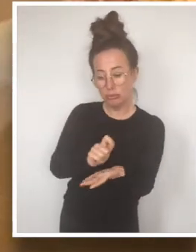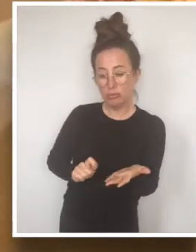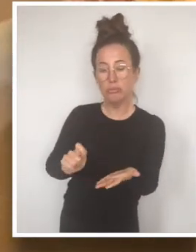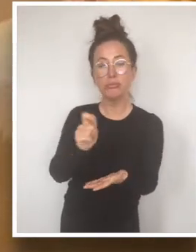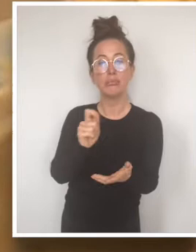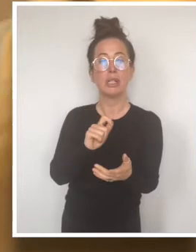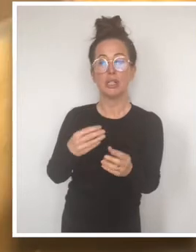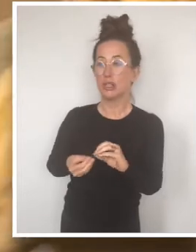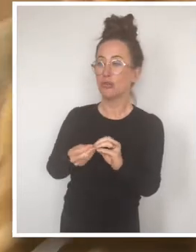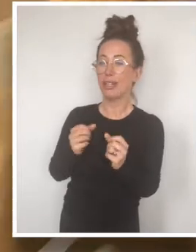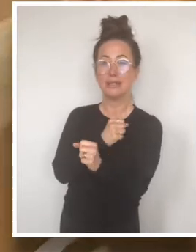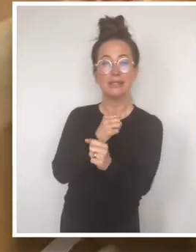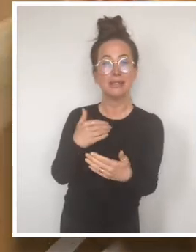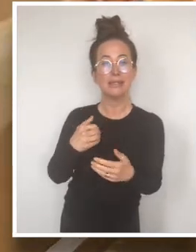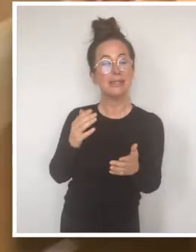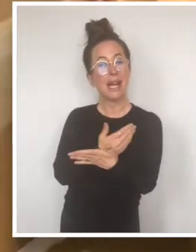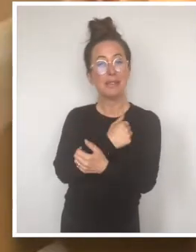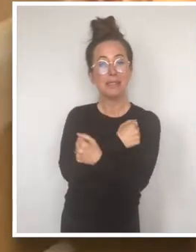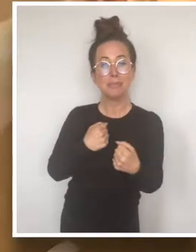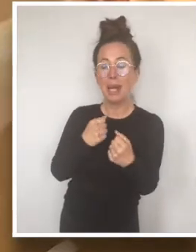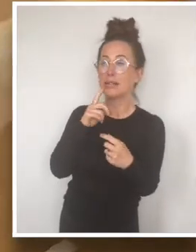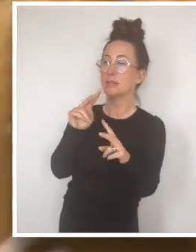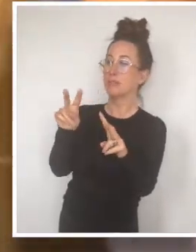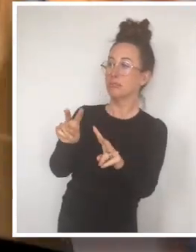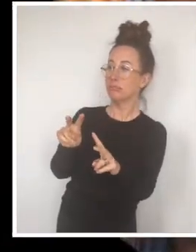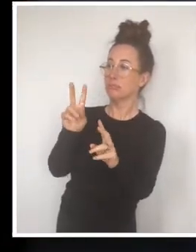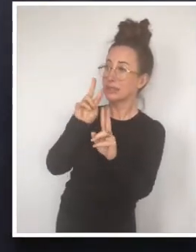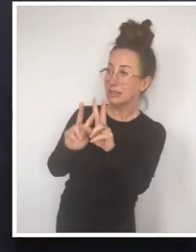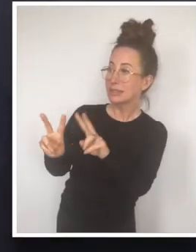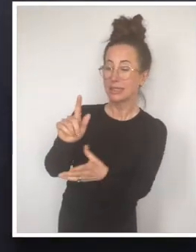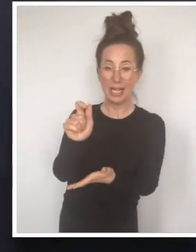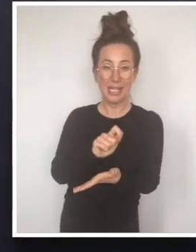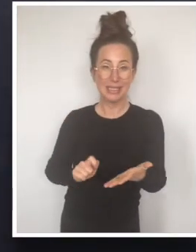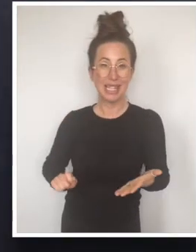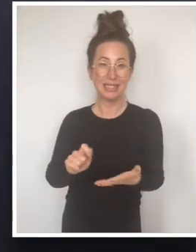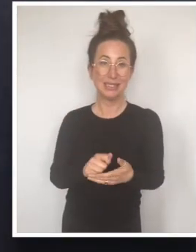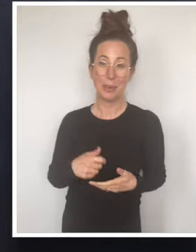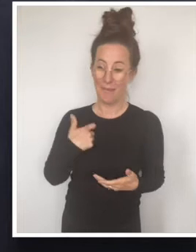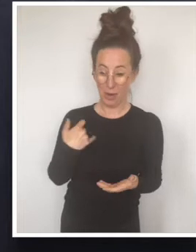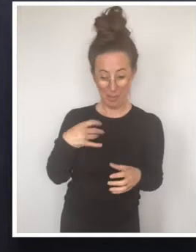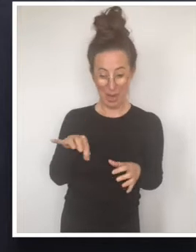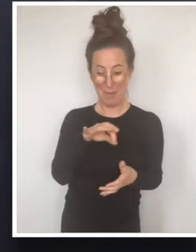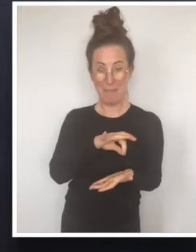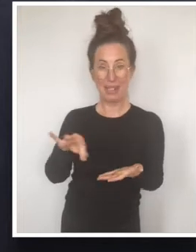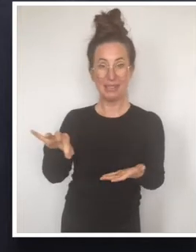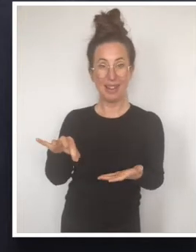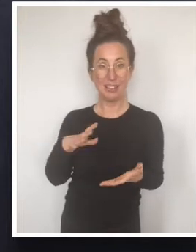light, and just sitting back and sketching. So I've got my pencil case ready